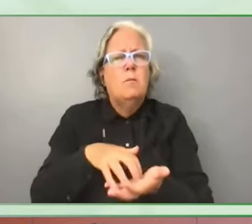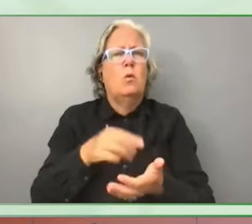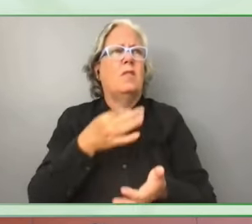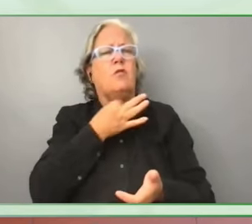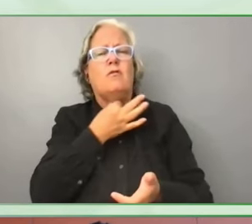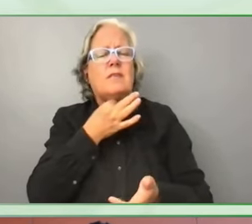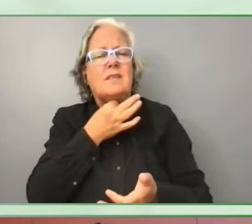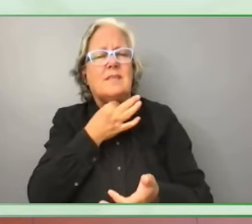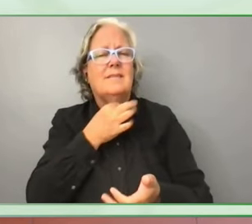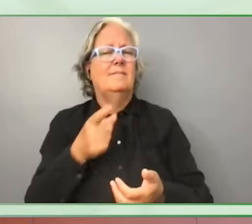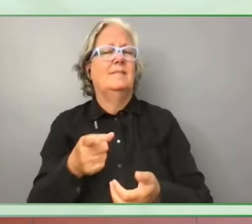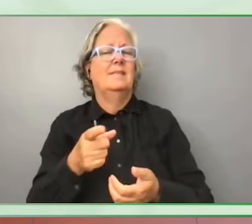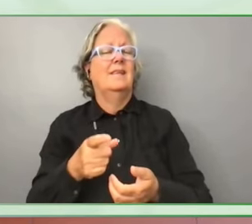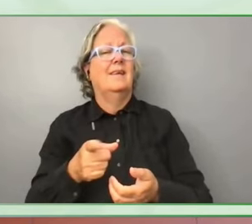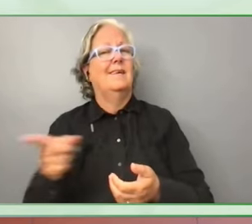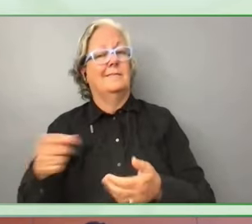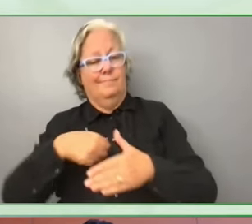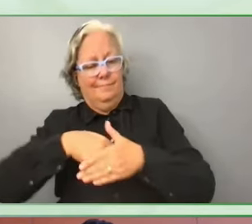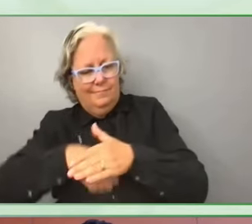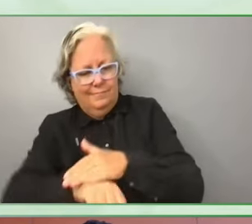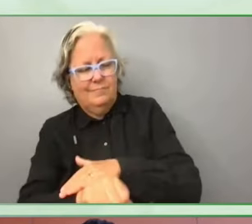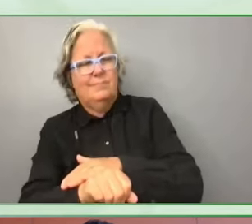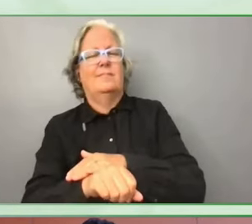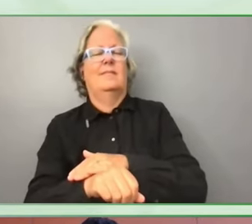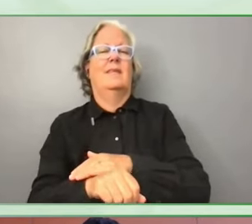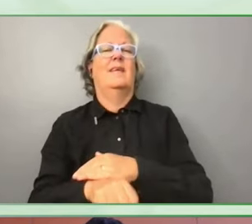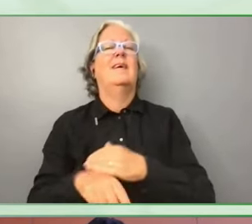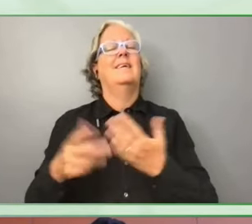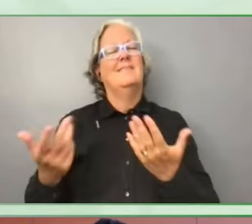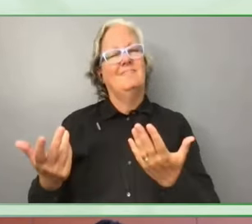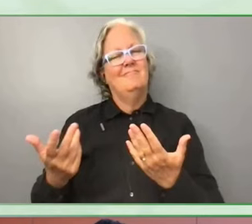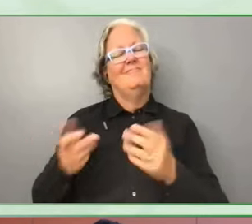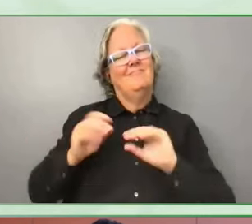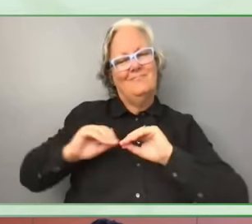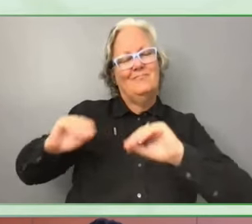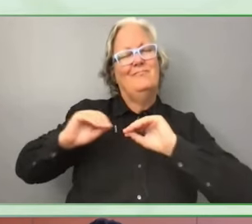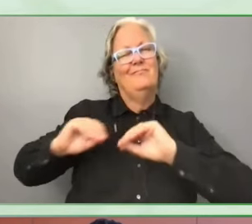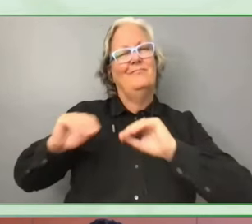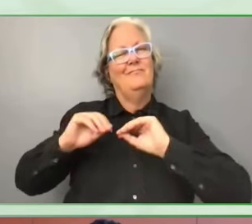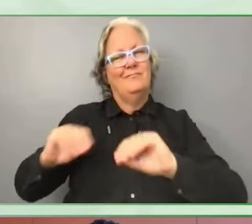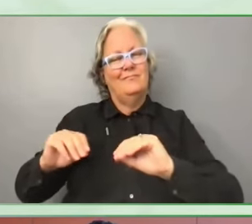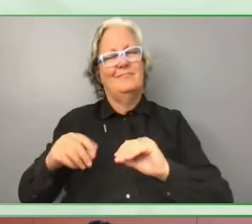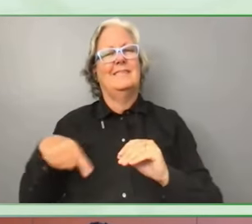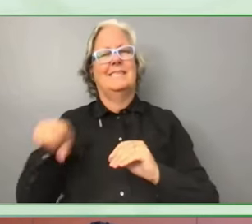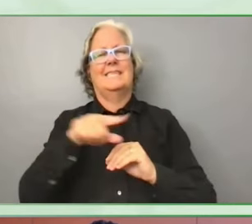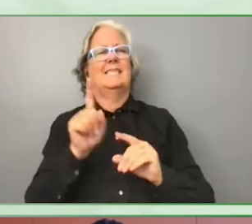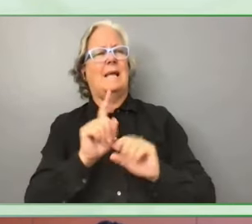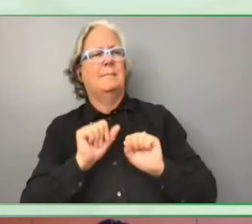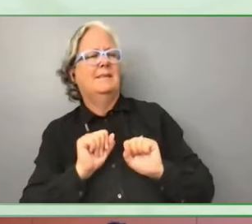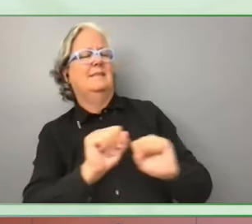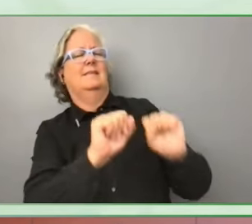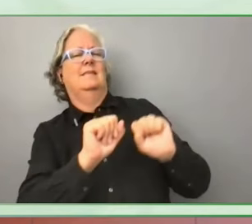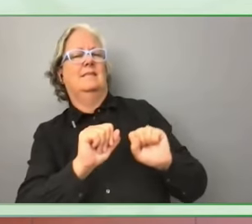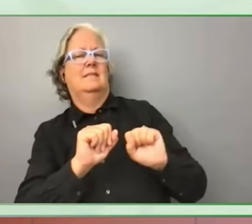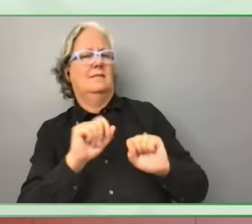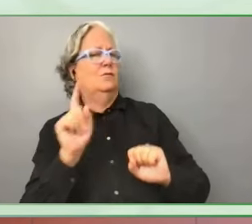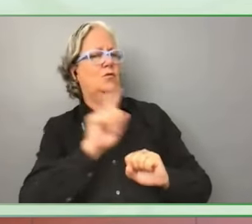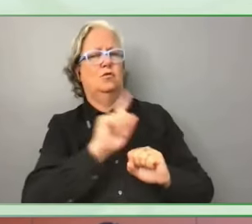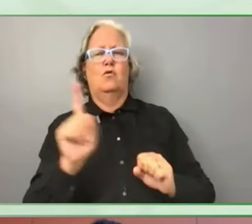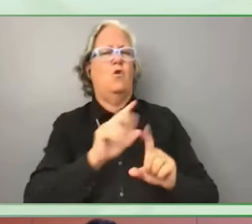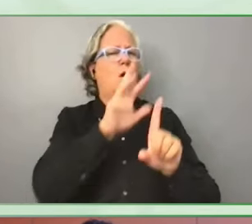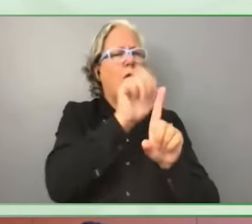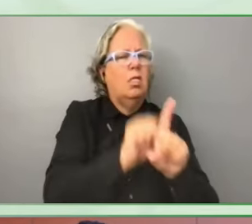with disability. We taught them all these things on how to fight against rape in their communities, and we later on carried out